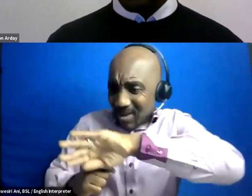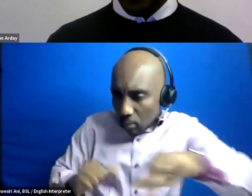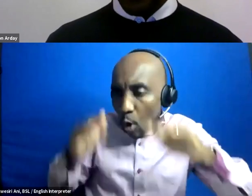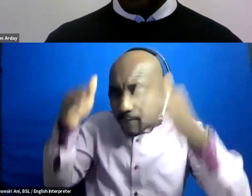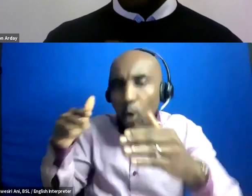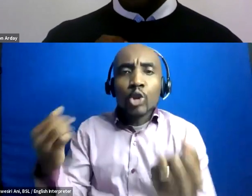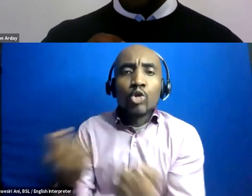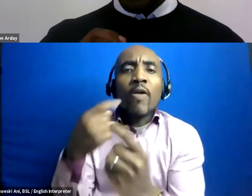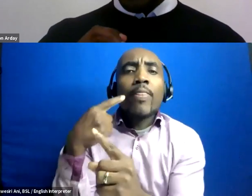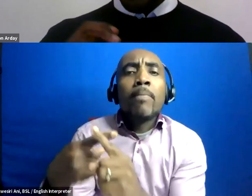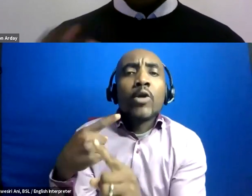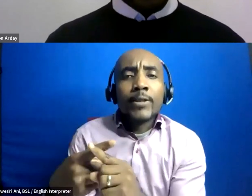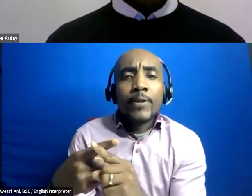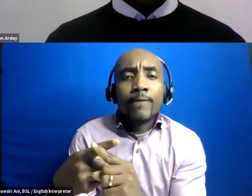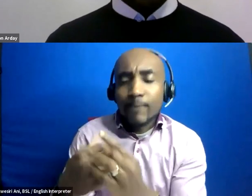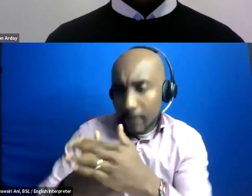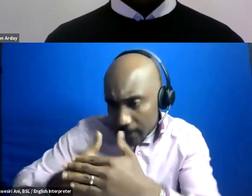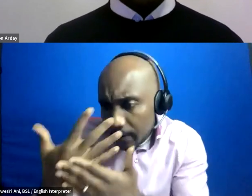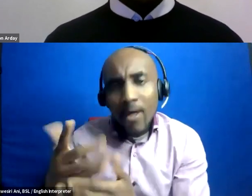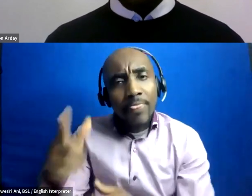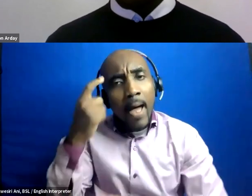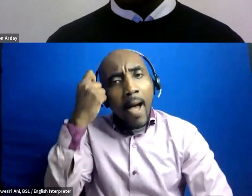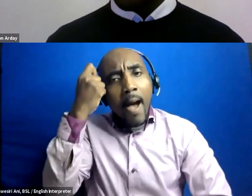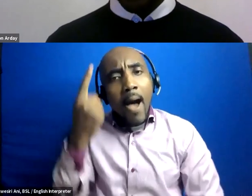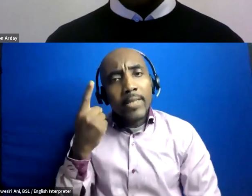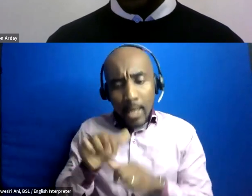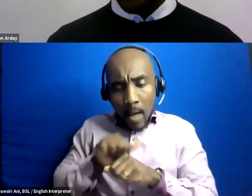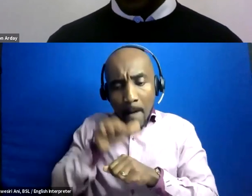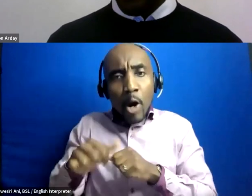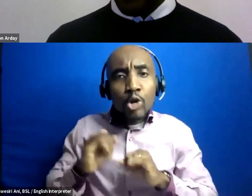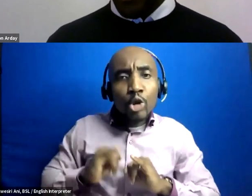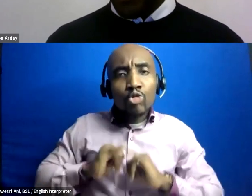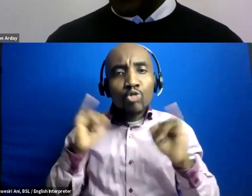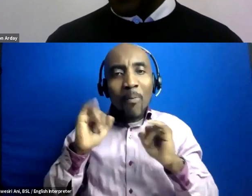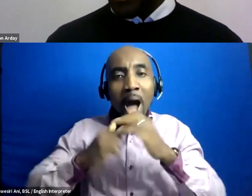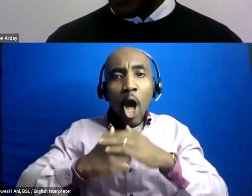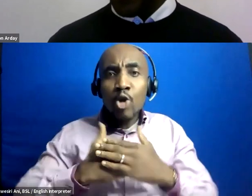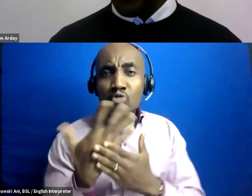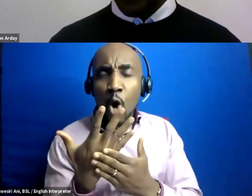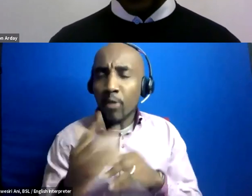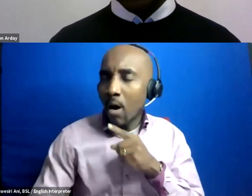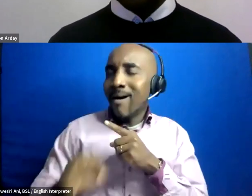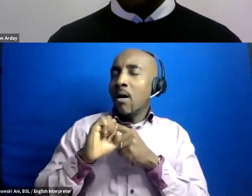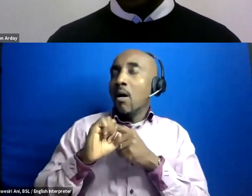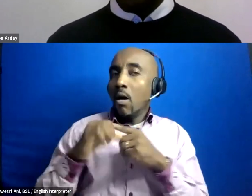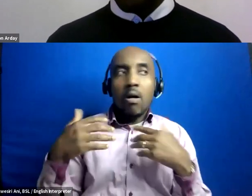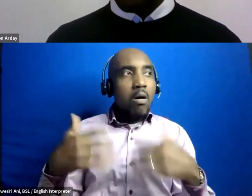And I think that kind of concept of post-traumatic growth spoke to me when I heard you speaking about it,